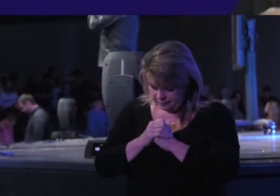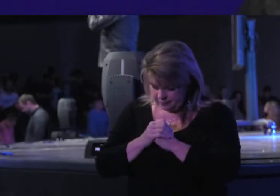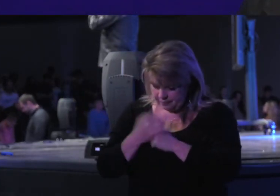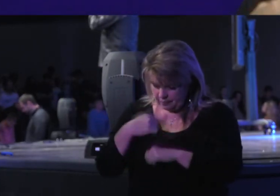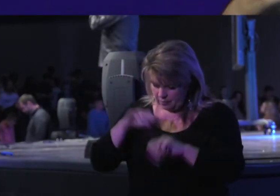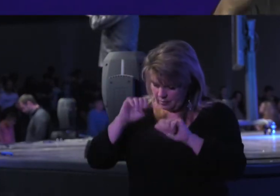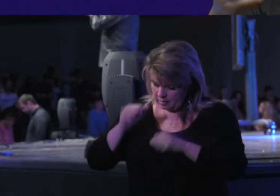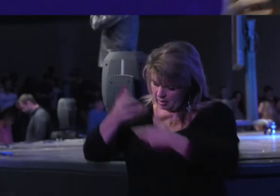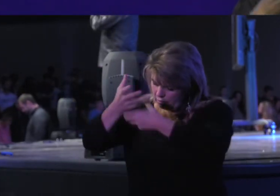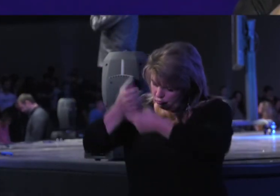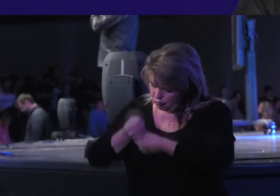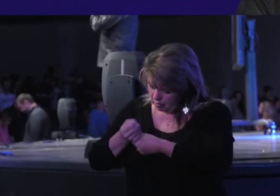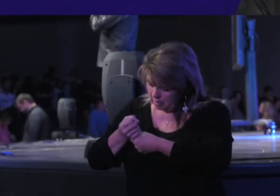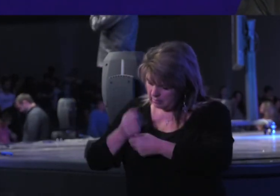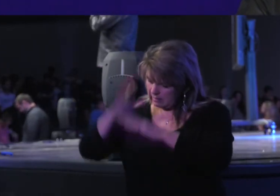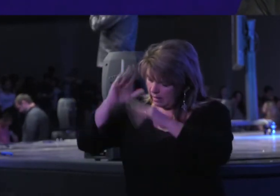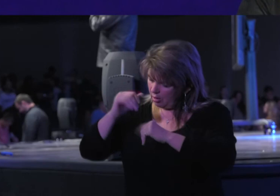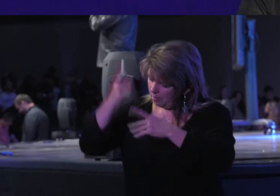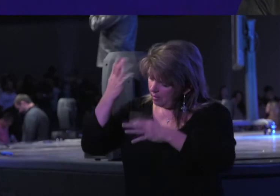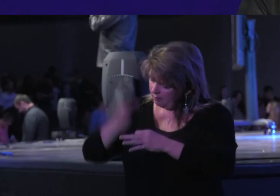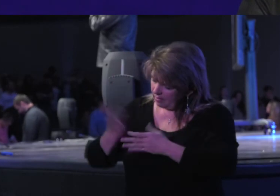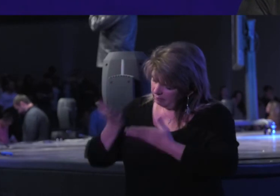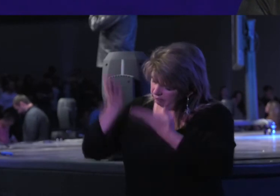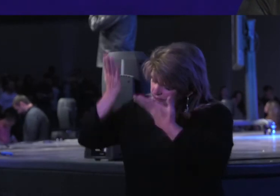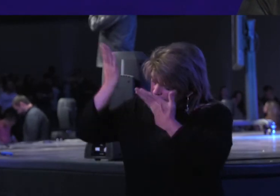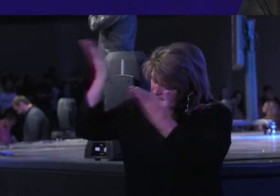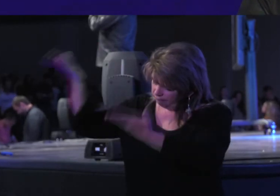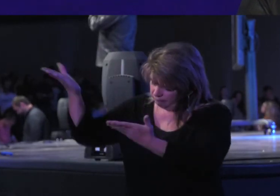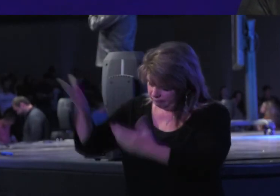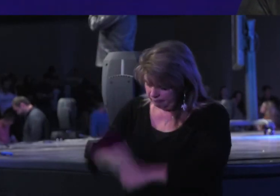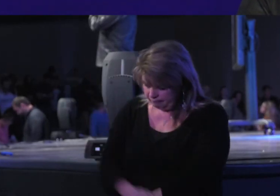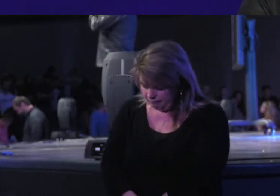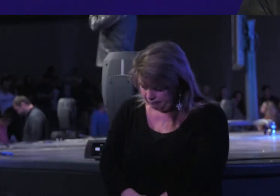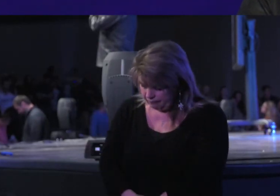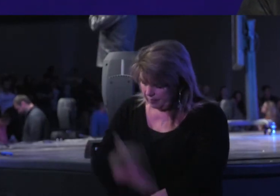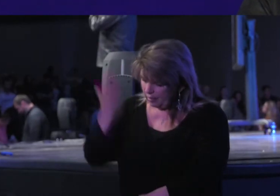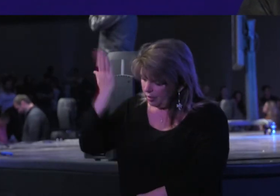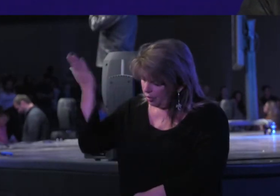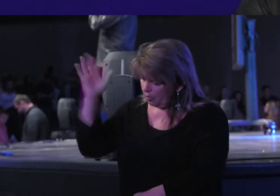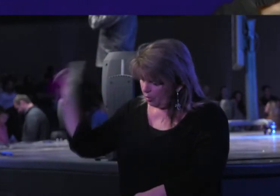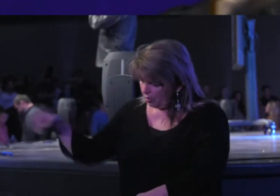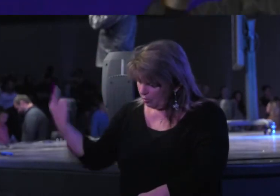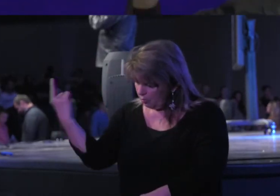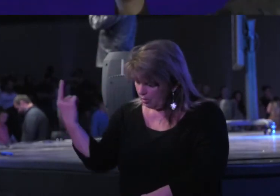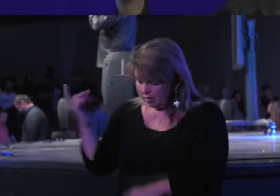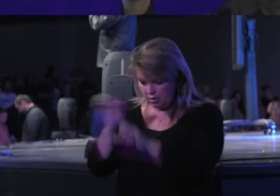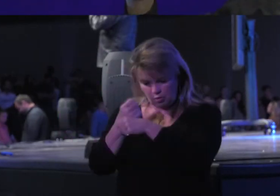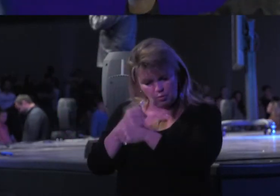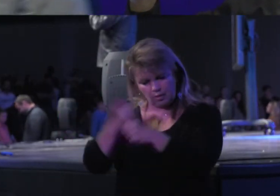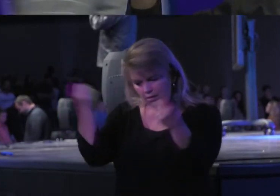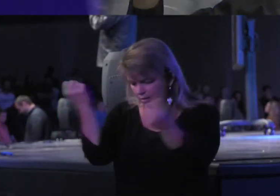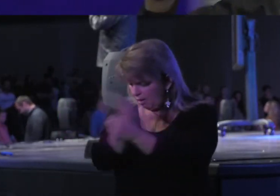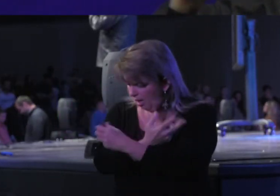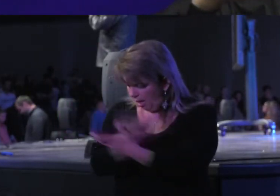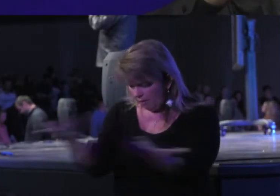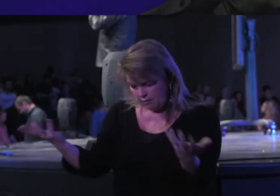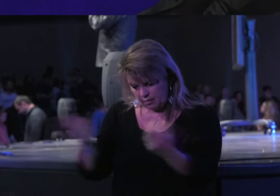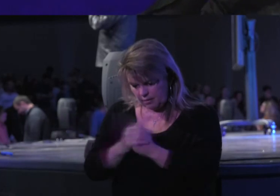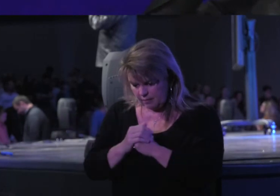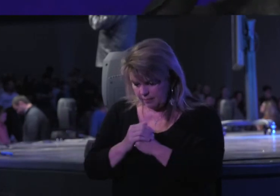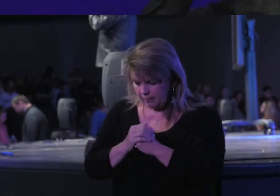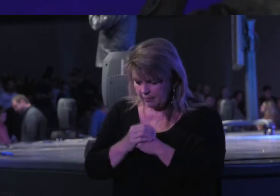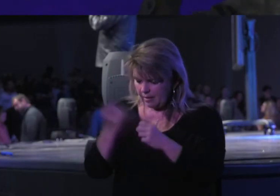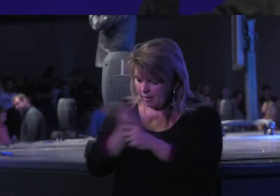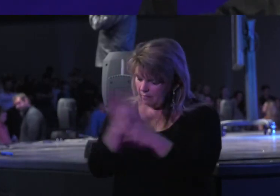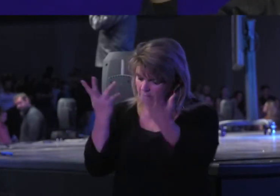Can put our trust and our hope and our faith in you alone. You are the one who created all things, and all of these